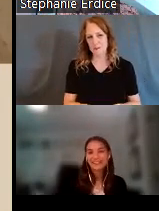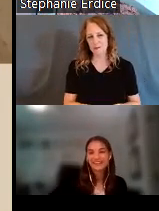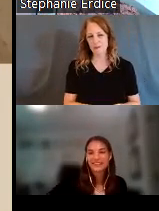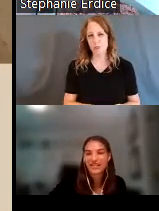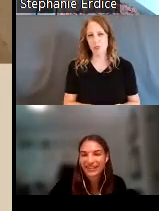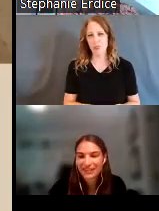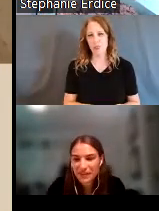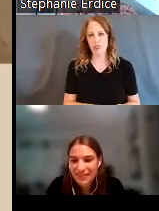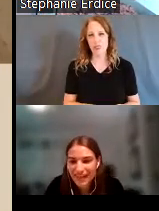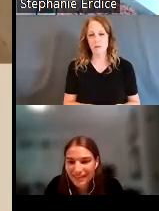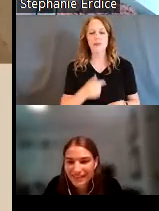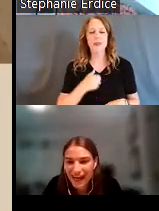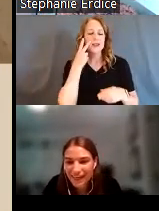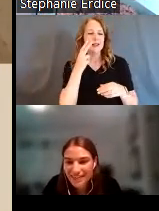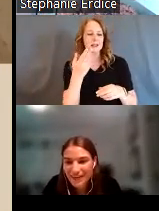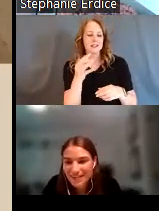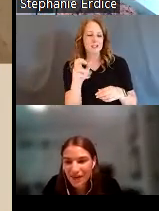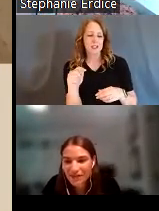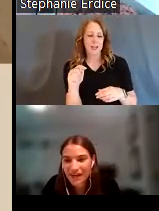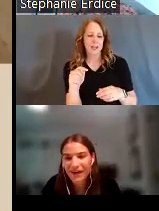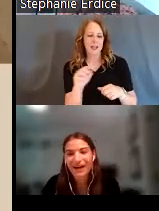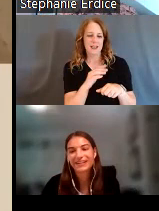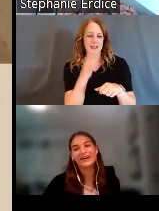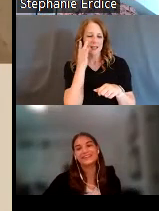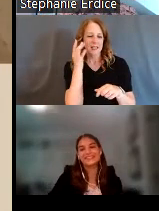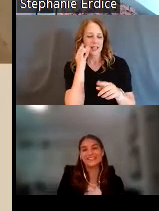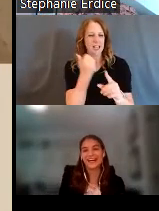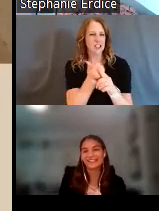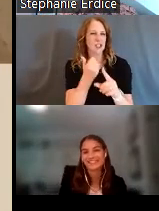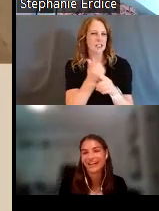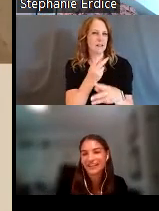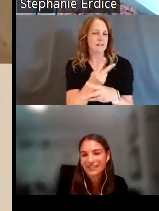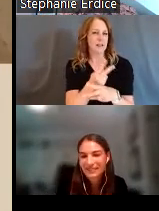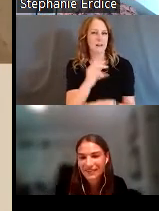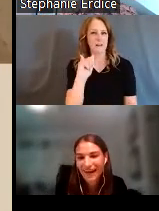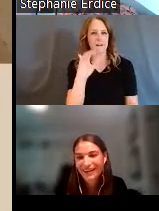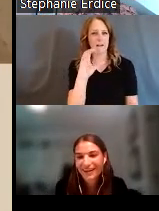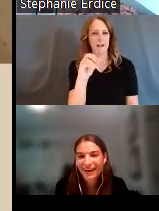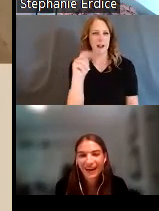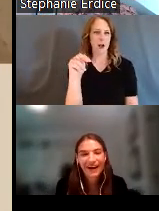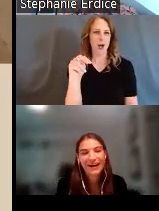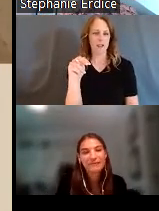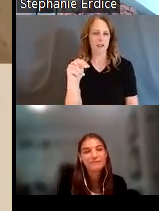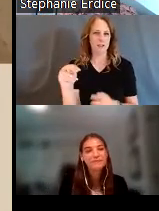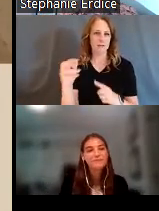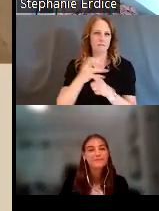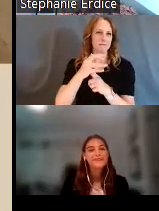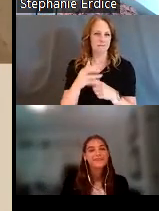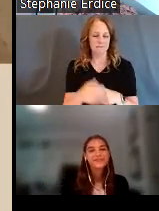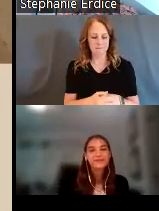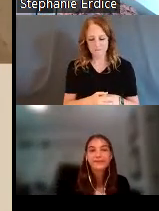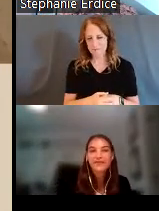I Also, see in the okay. chat someone said cats are self-care icons. Yes, I agree with that.